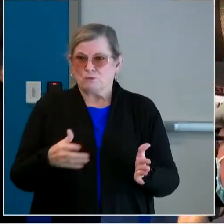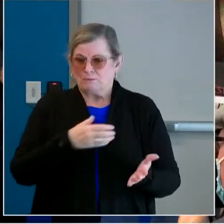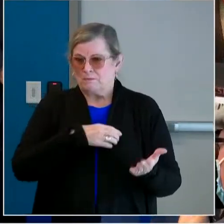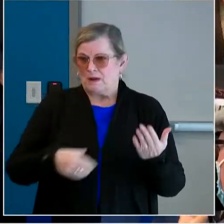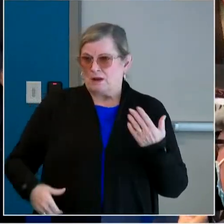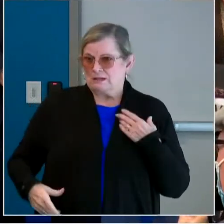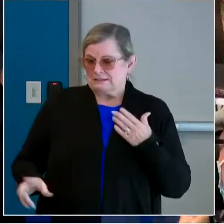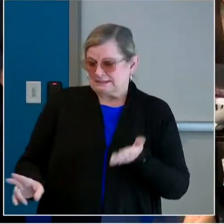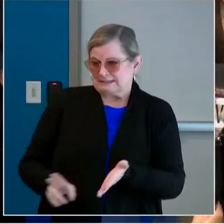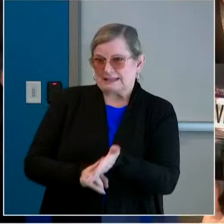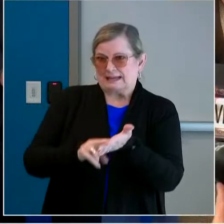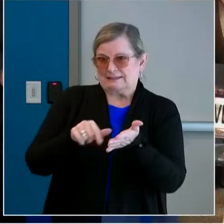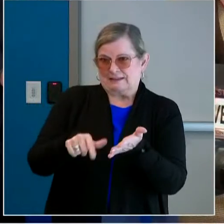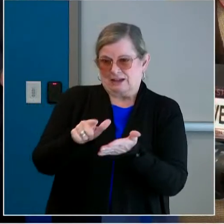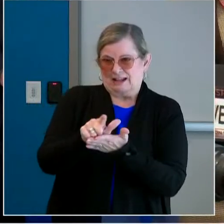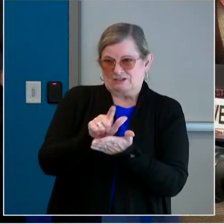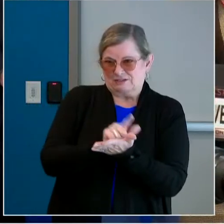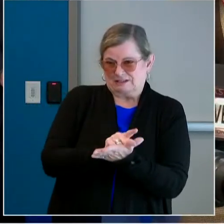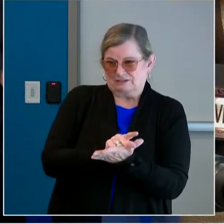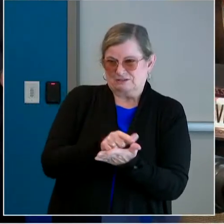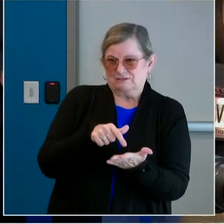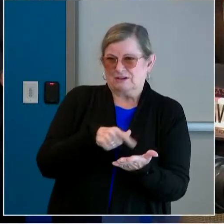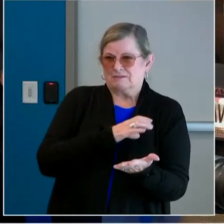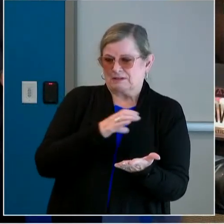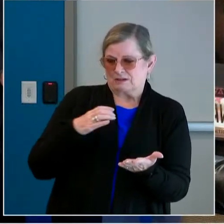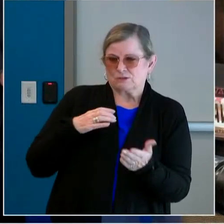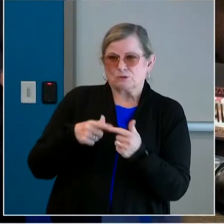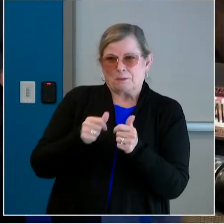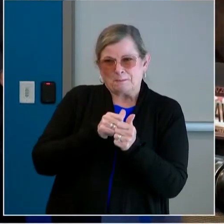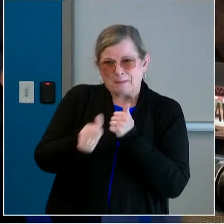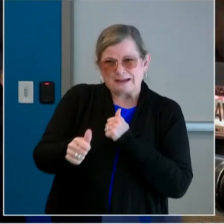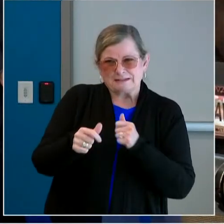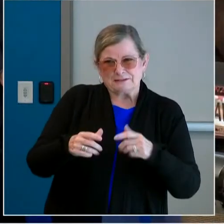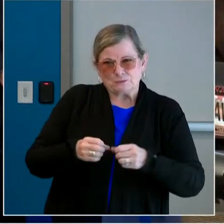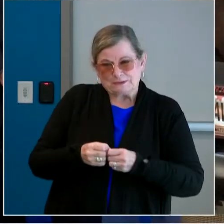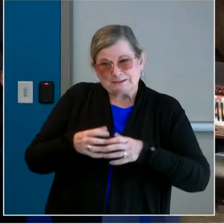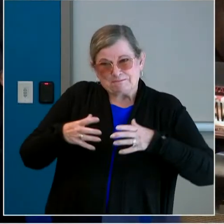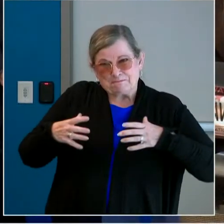legislation that this council had passed to expand protections